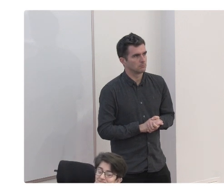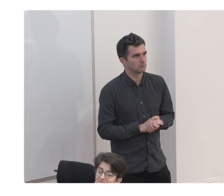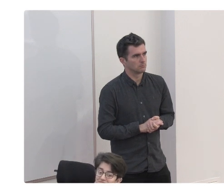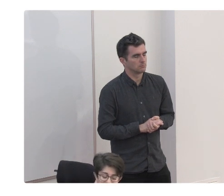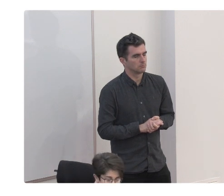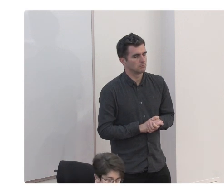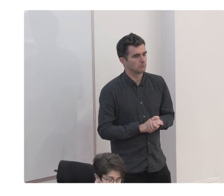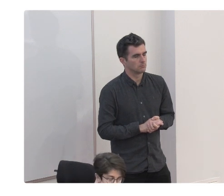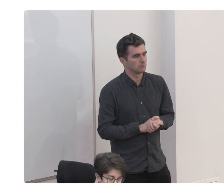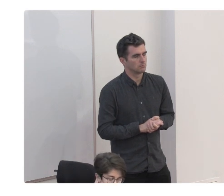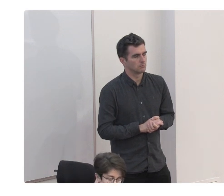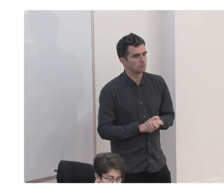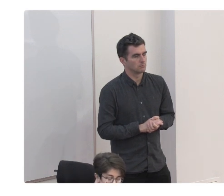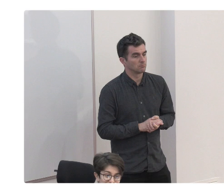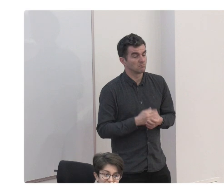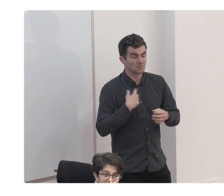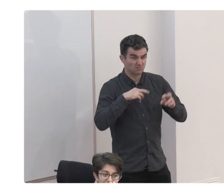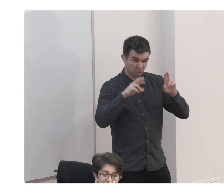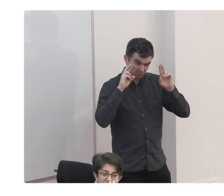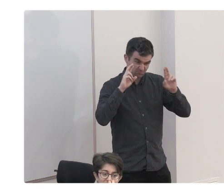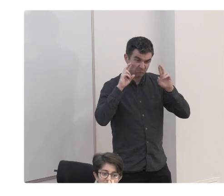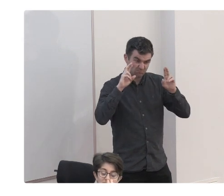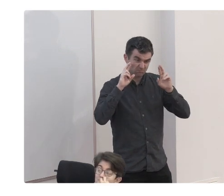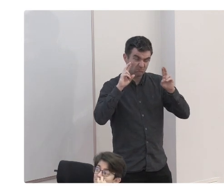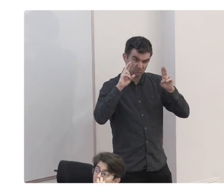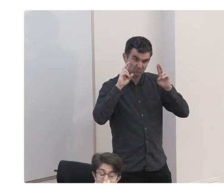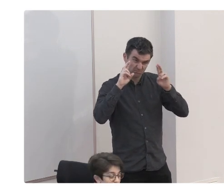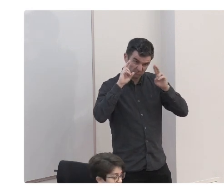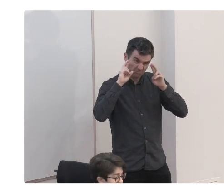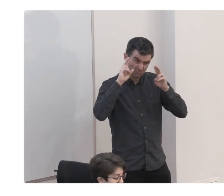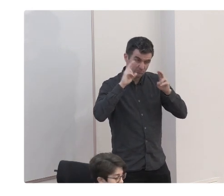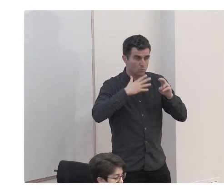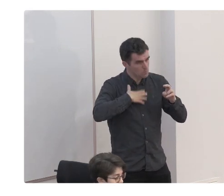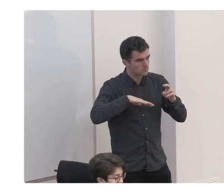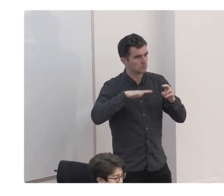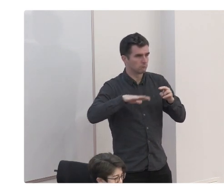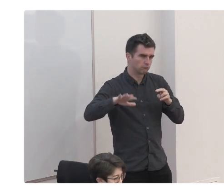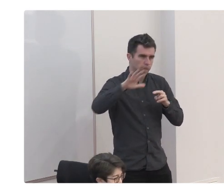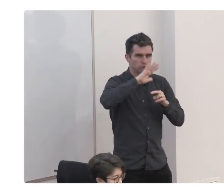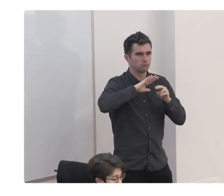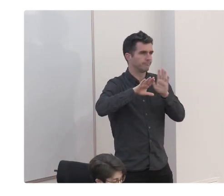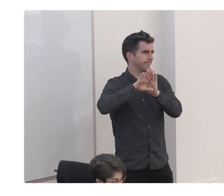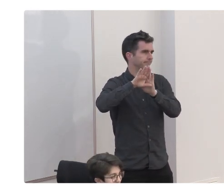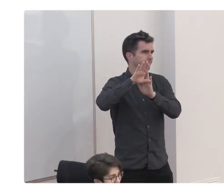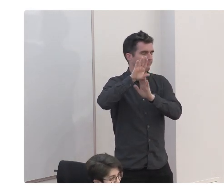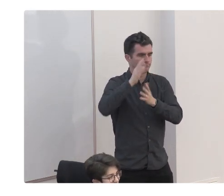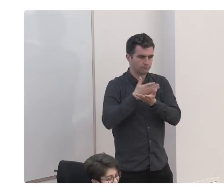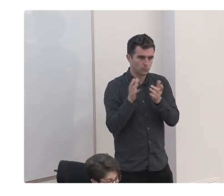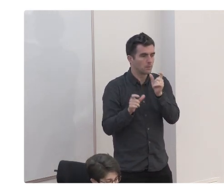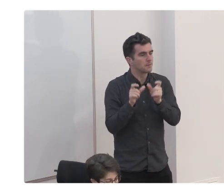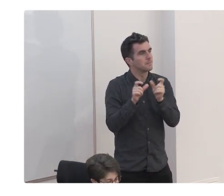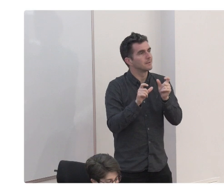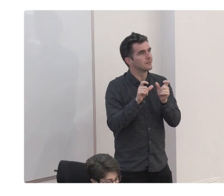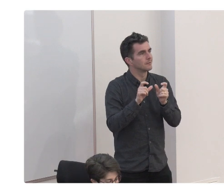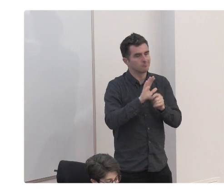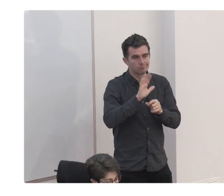Many thanks for your kind attention. I will remain at your disposal. If you have any question, I'll be here to respond. Thank you